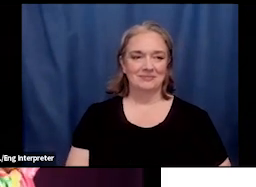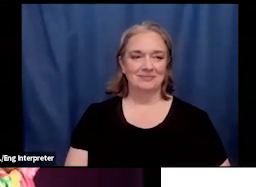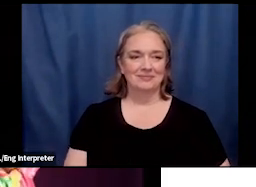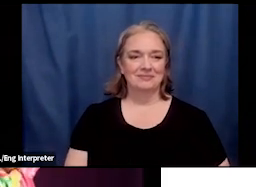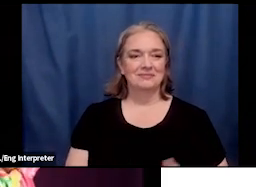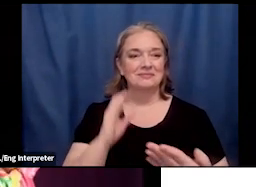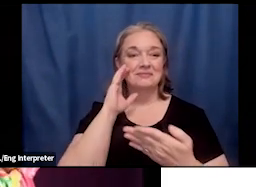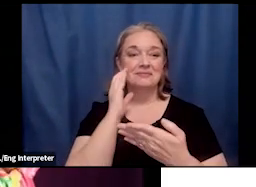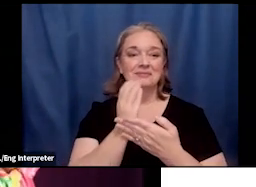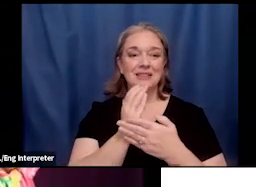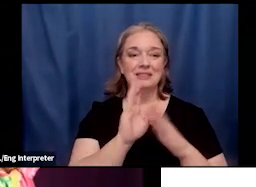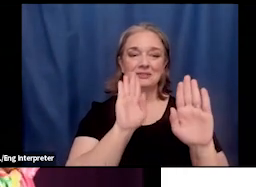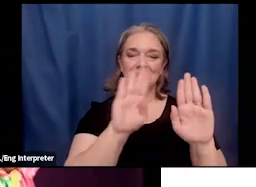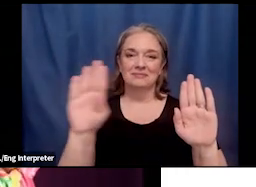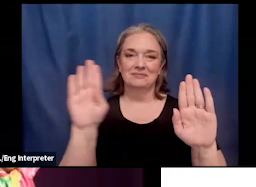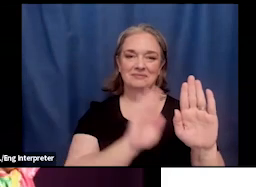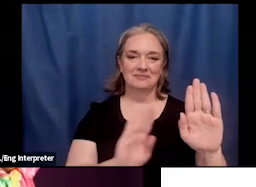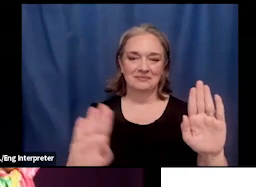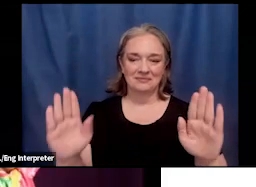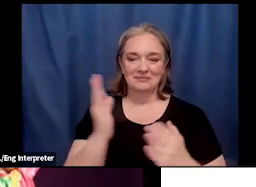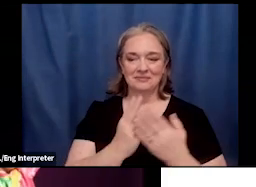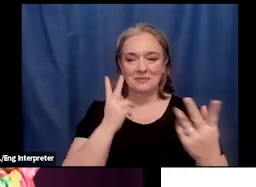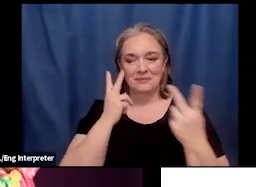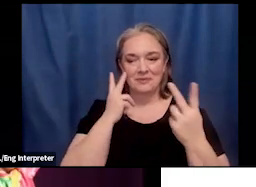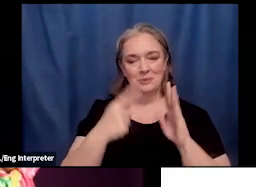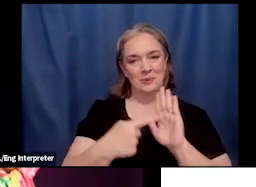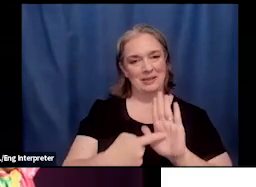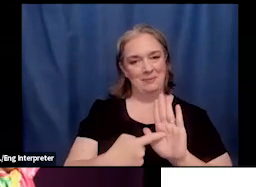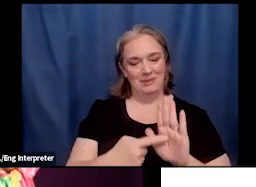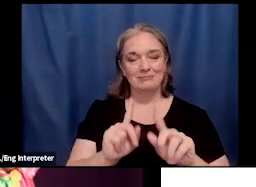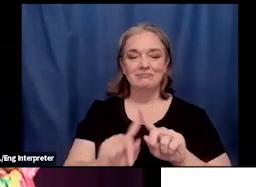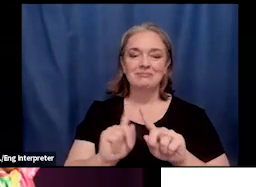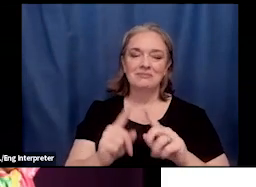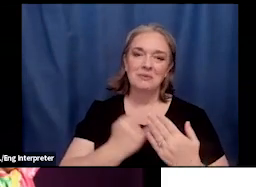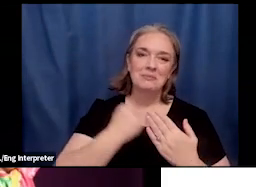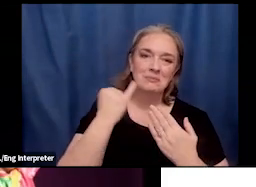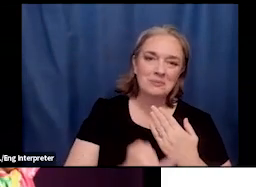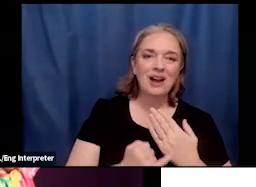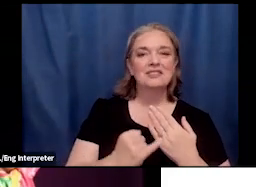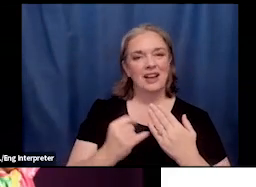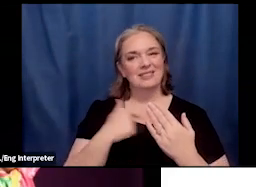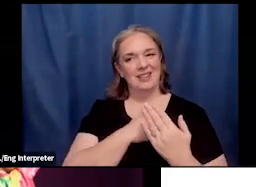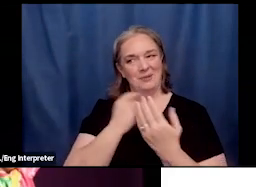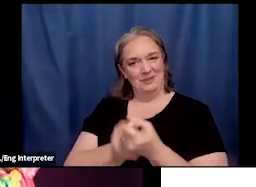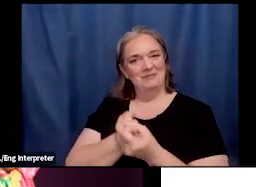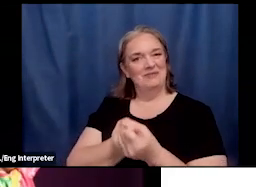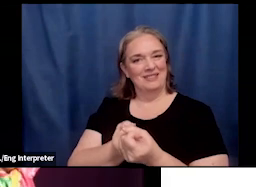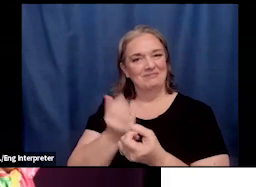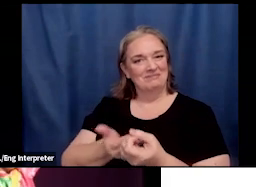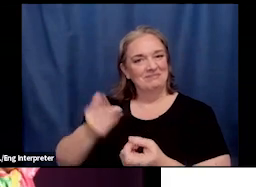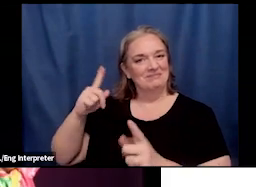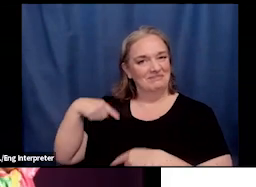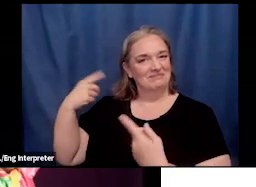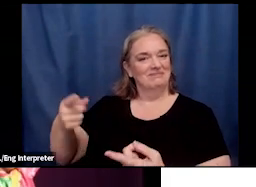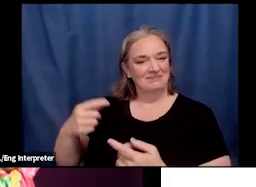few visual examples of the kinds of programs and projects that this grant opportunity has funded in the